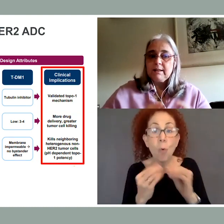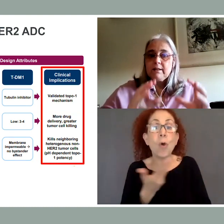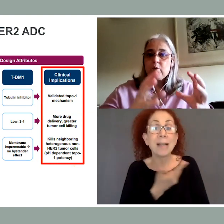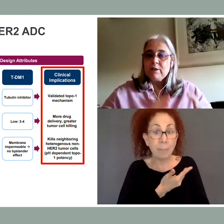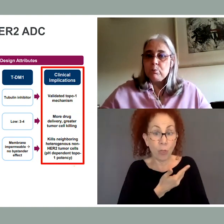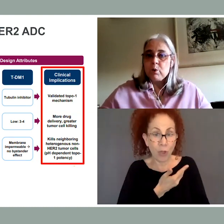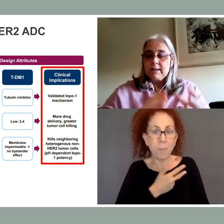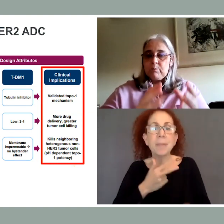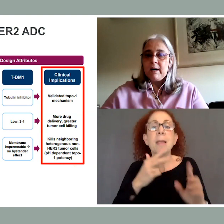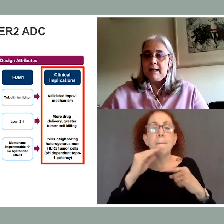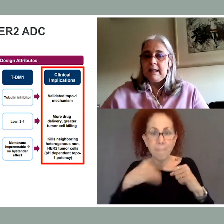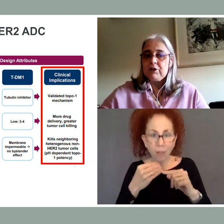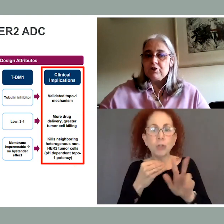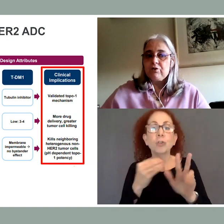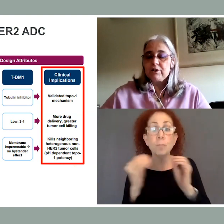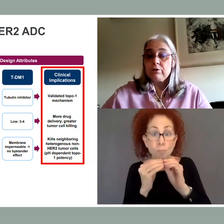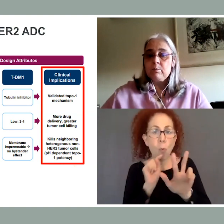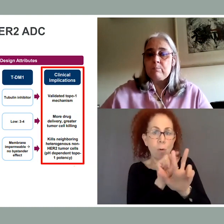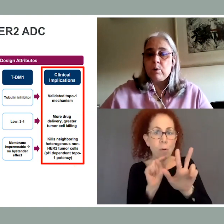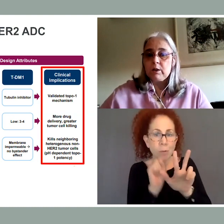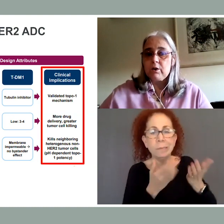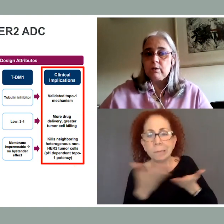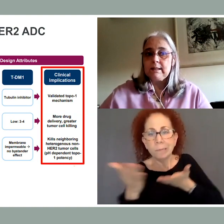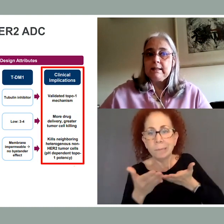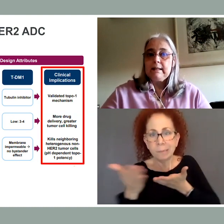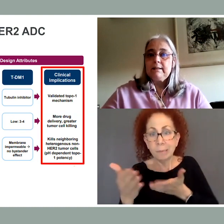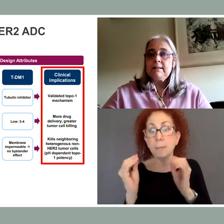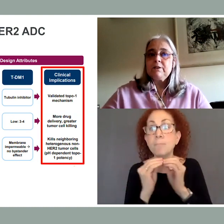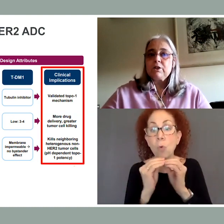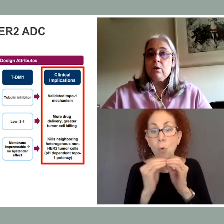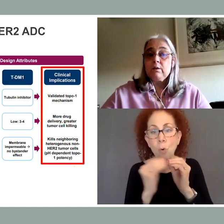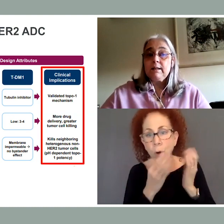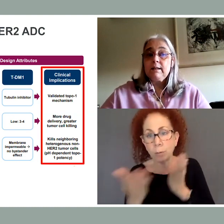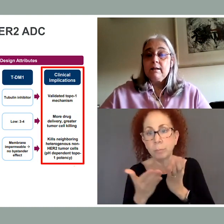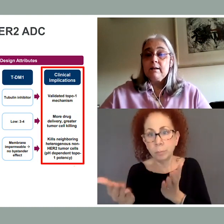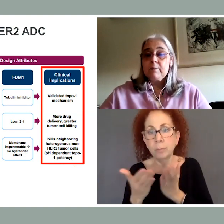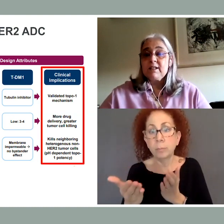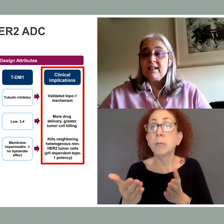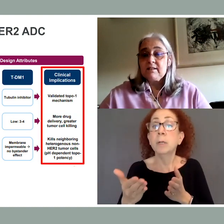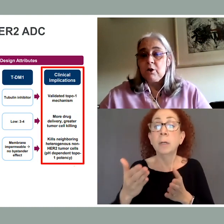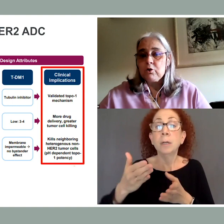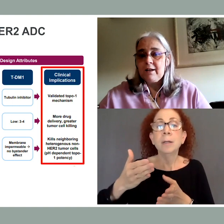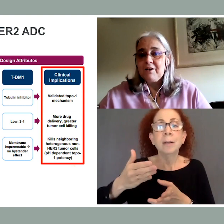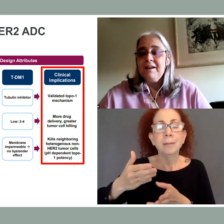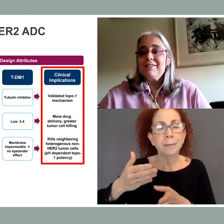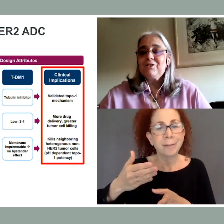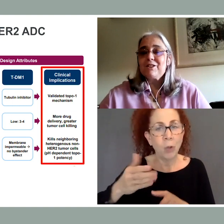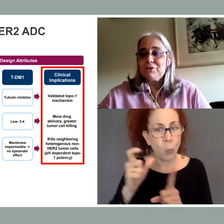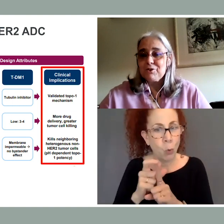molecules transported by each Trastuzumab molecule. This is called, I'm going to say